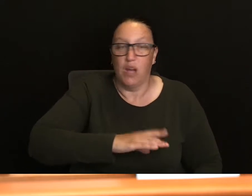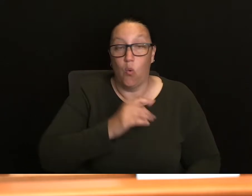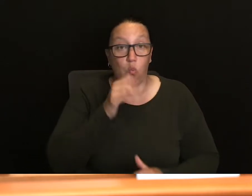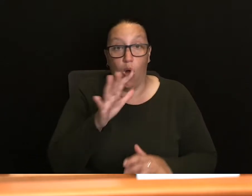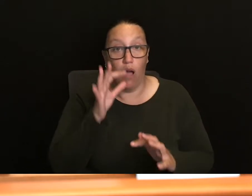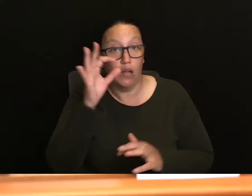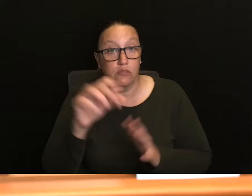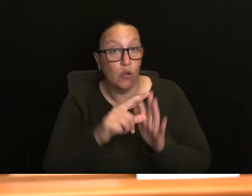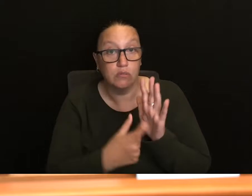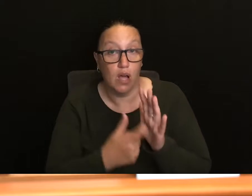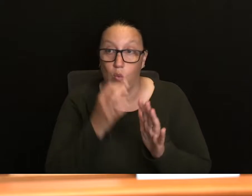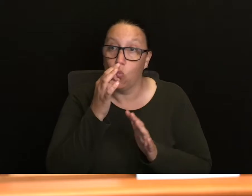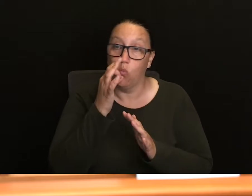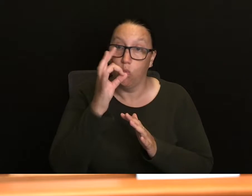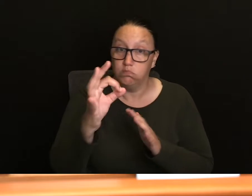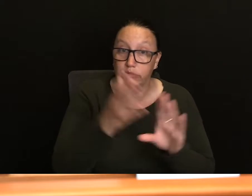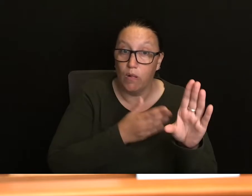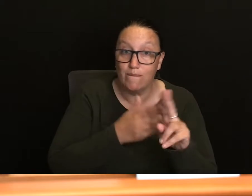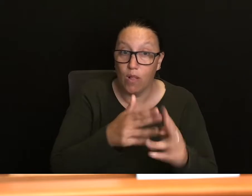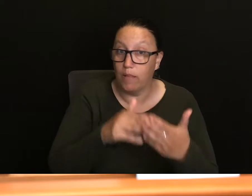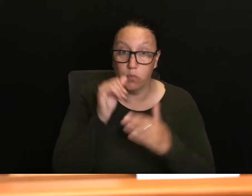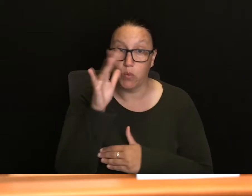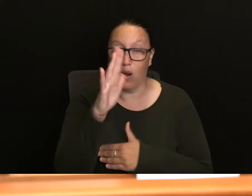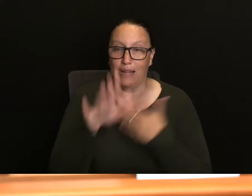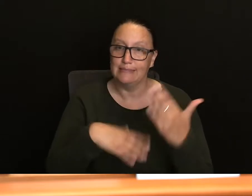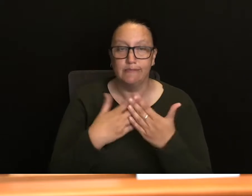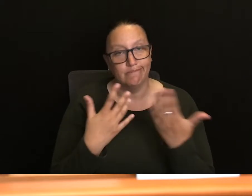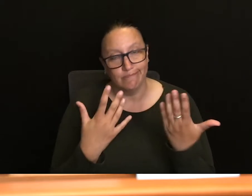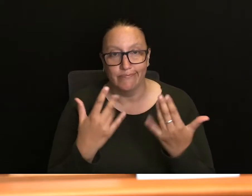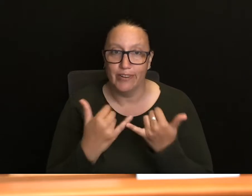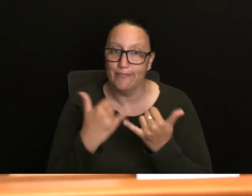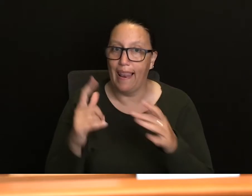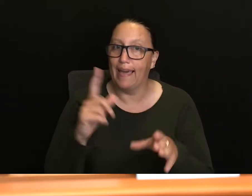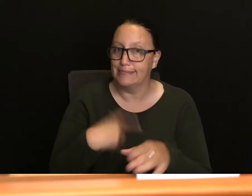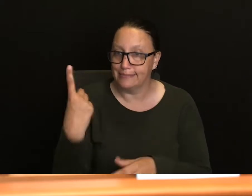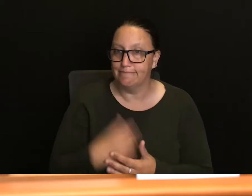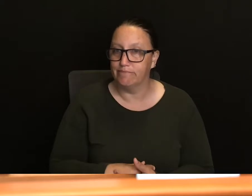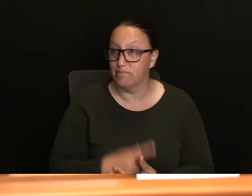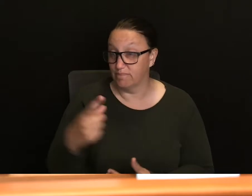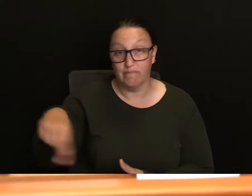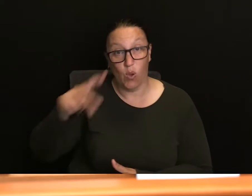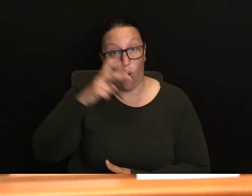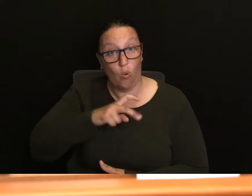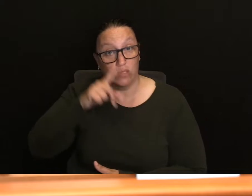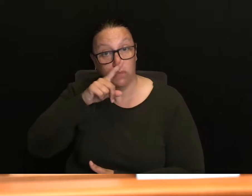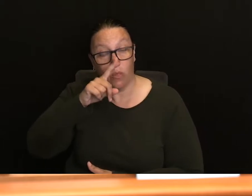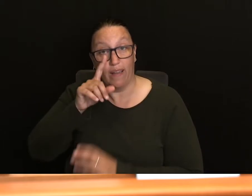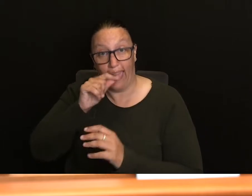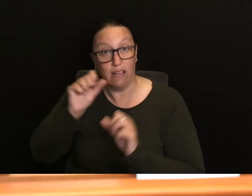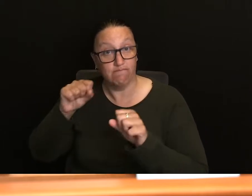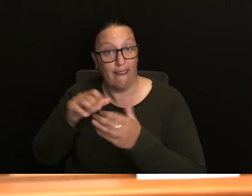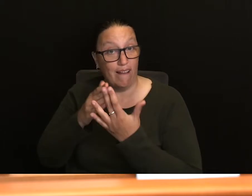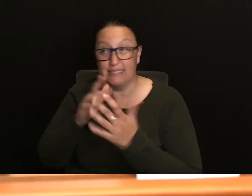when things reach a crisis point. Of course, older Australians can access all the same supports as everybody else.